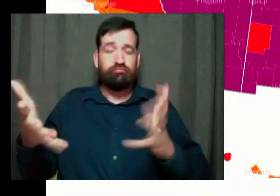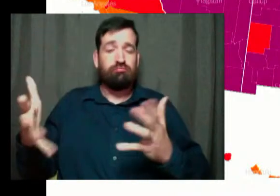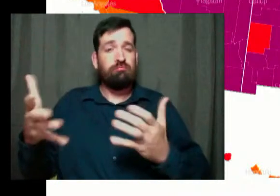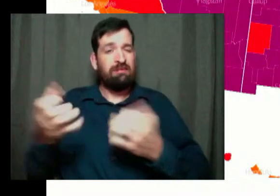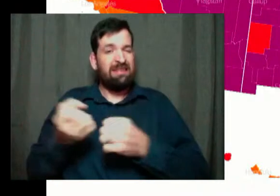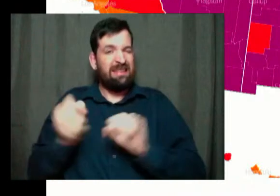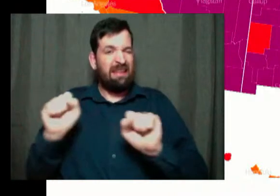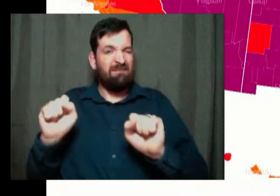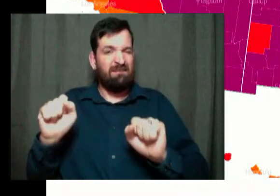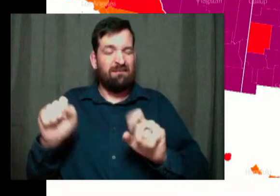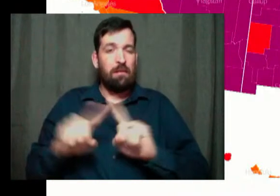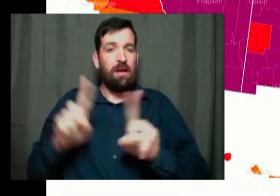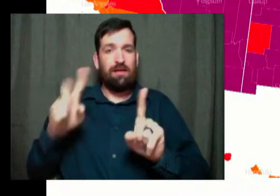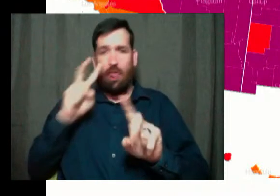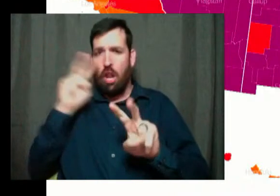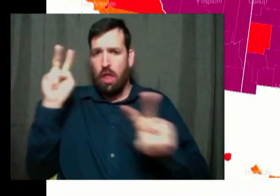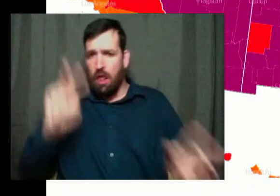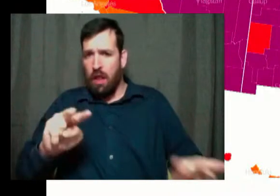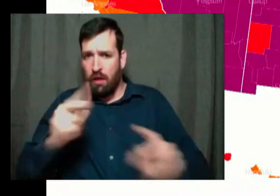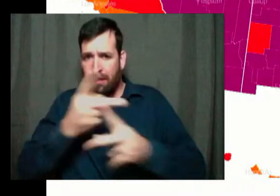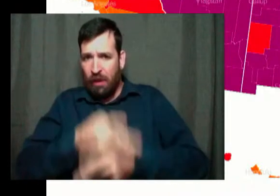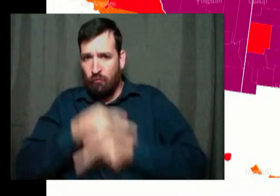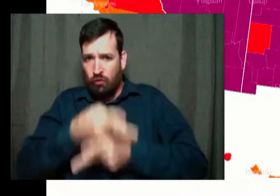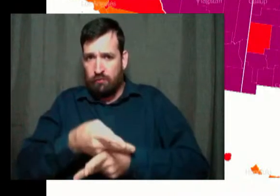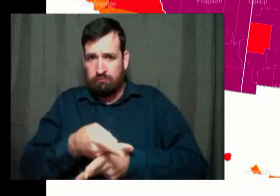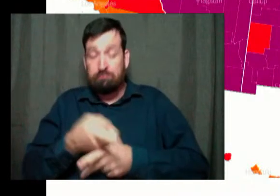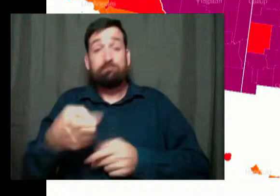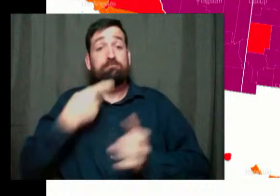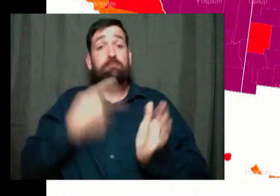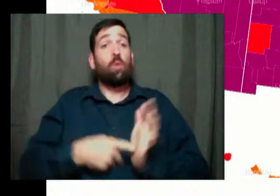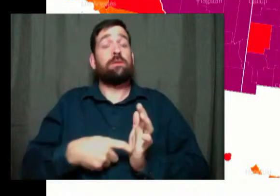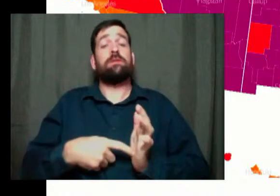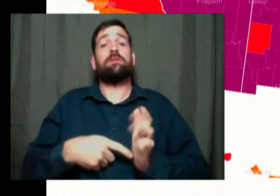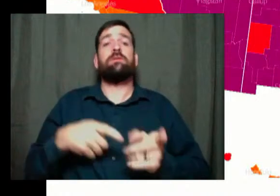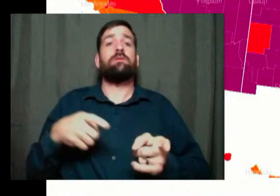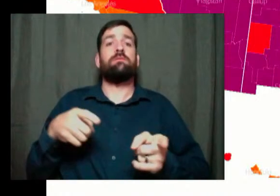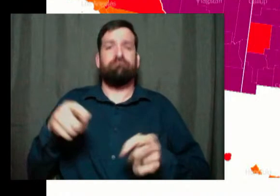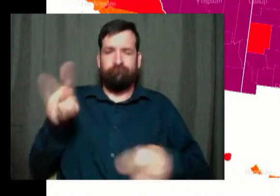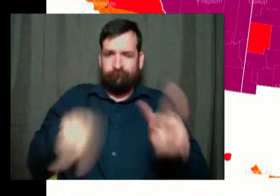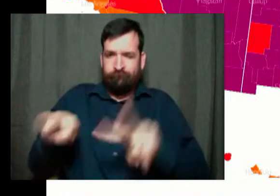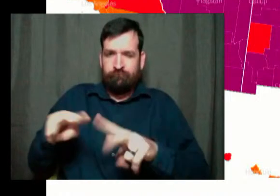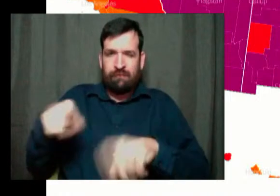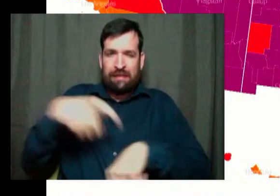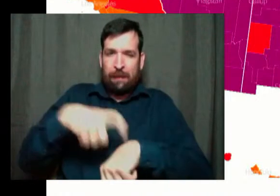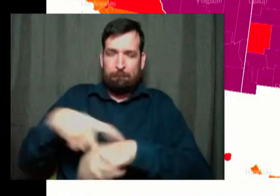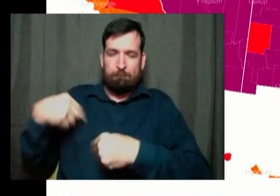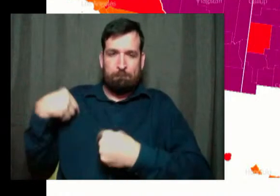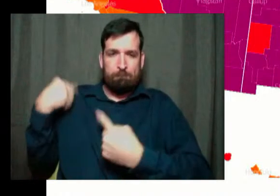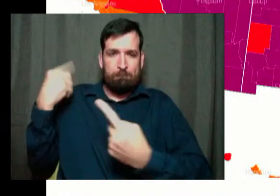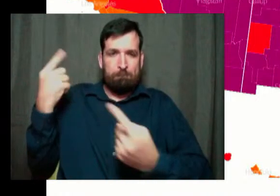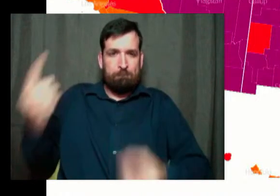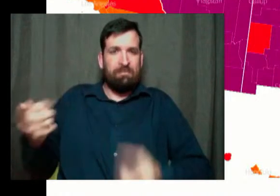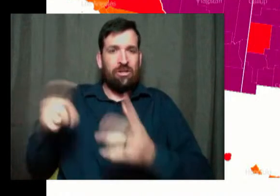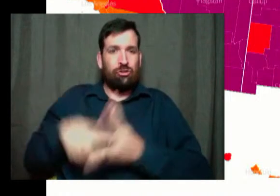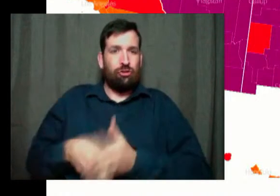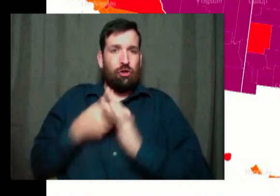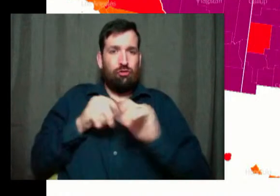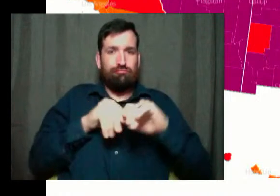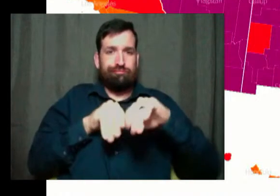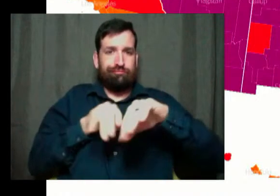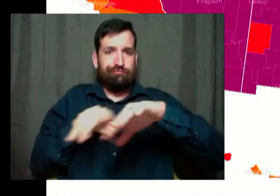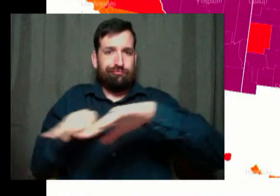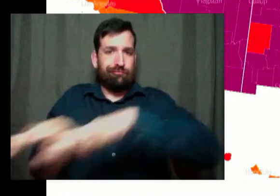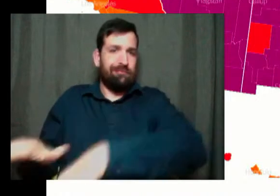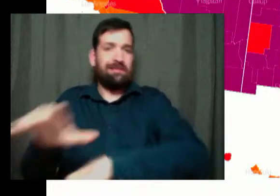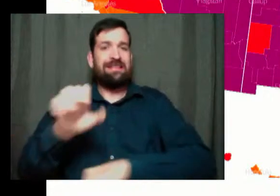watch this map carefully, what you'll know, if you kind of watch it over a period of time, it's beginning to encroach on the Southeast now, so expect it